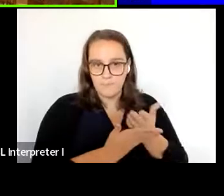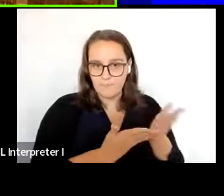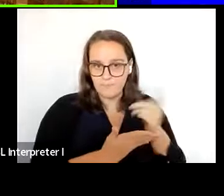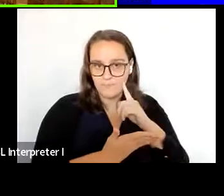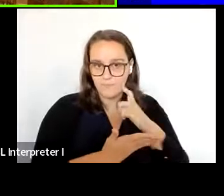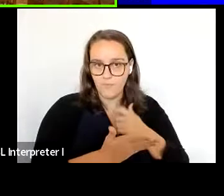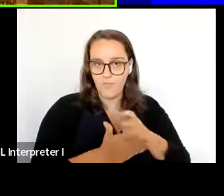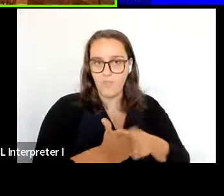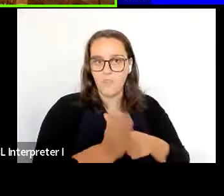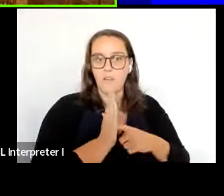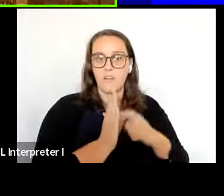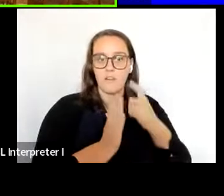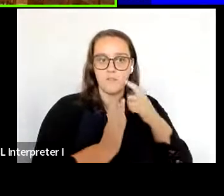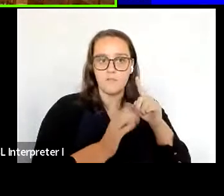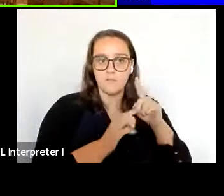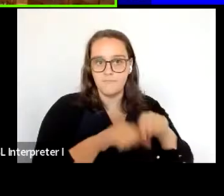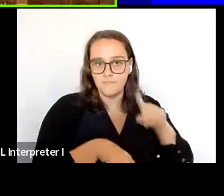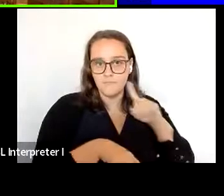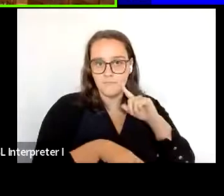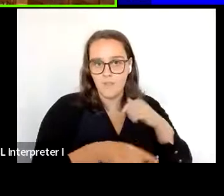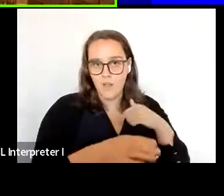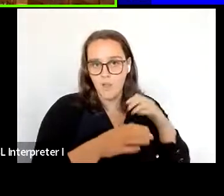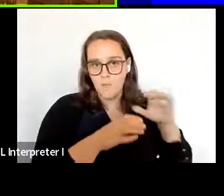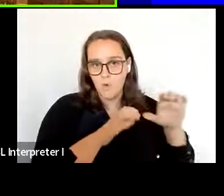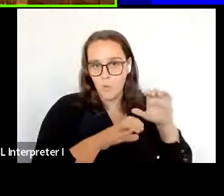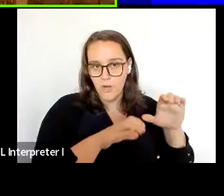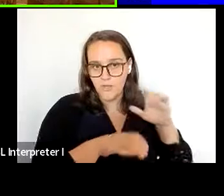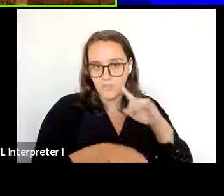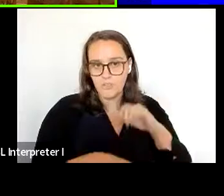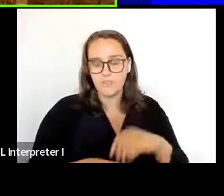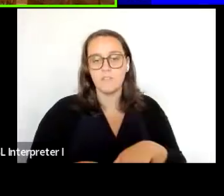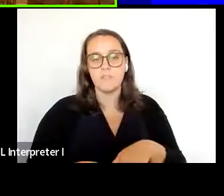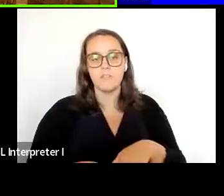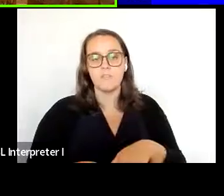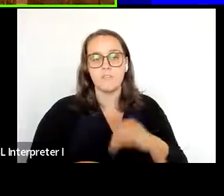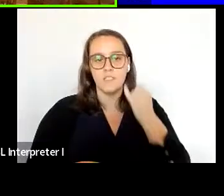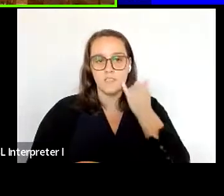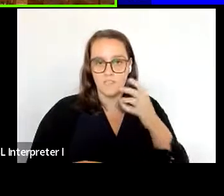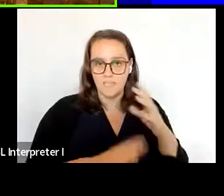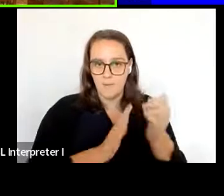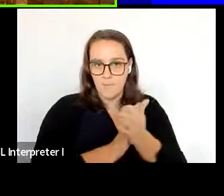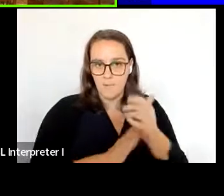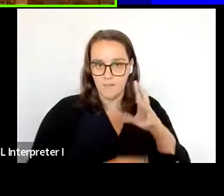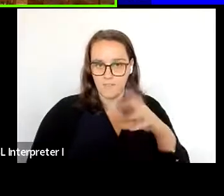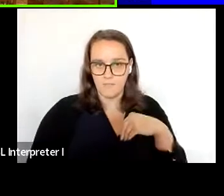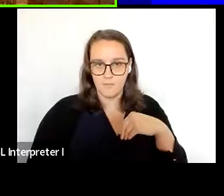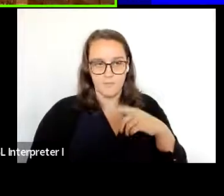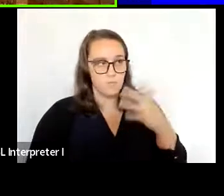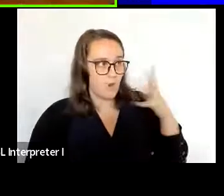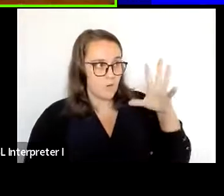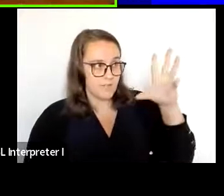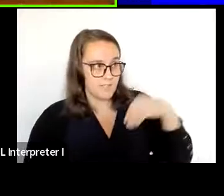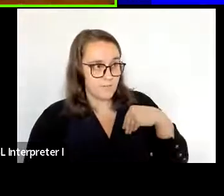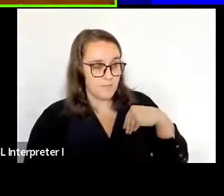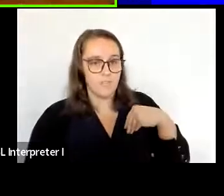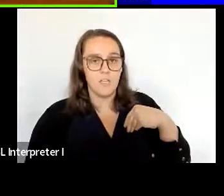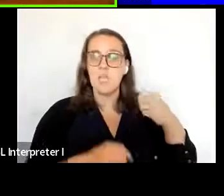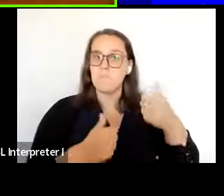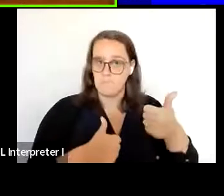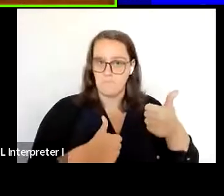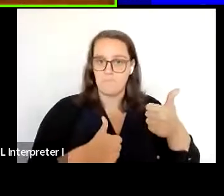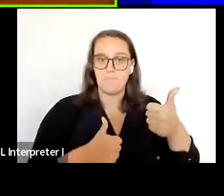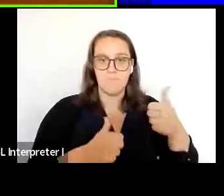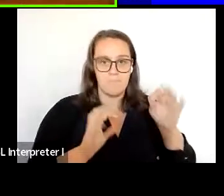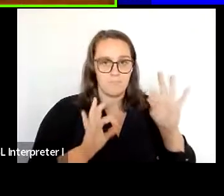comply with council rules when the amendment is accepted. The amendment was accepted. All right, then it does.